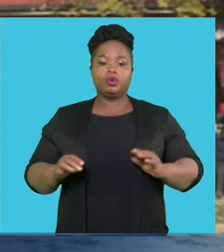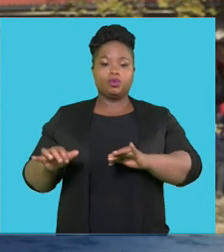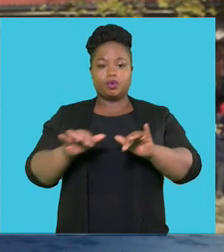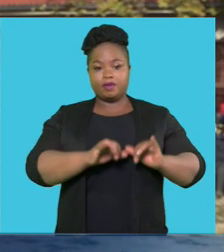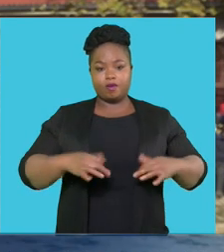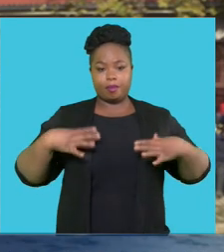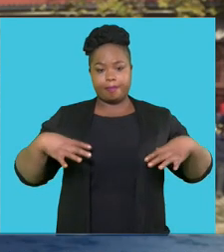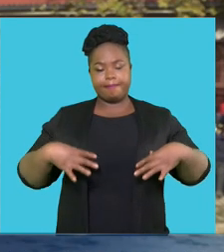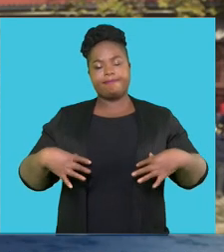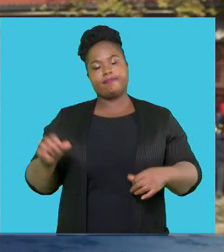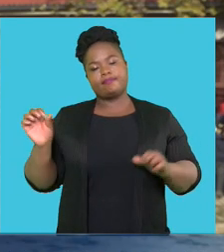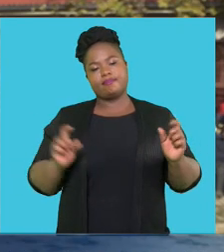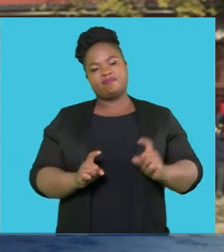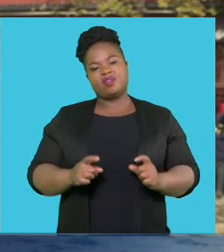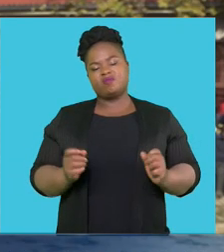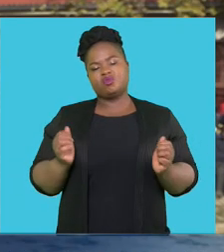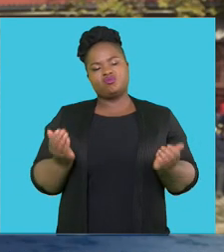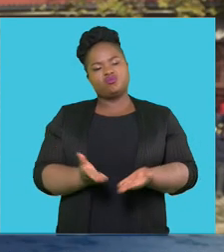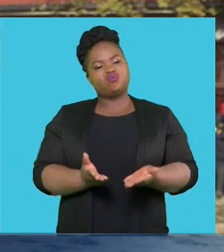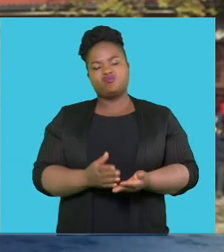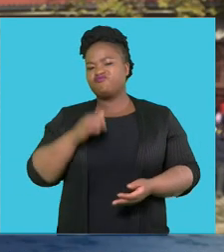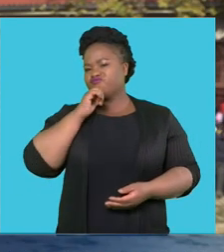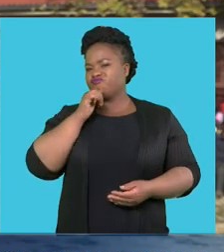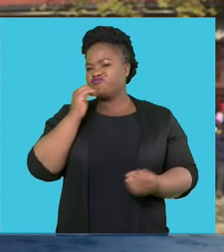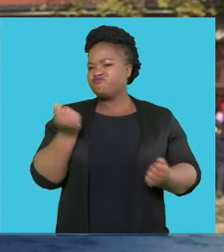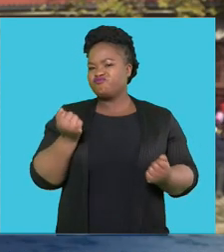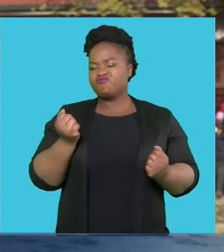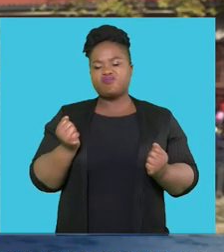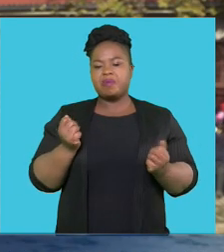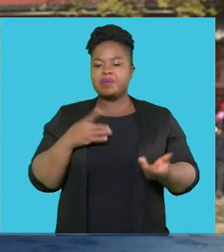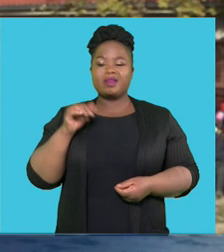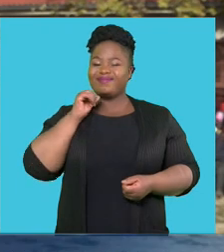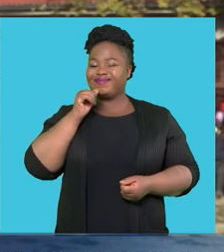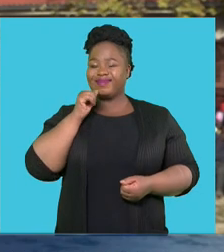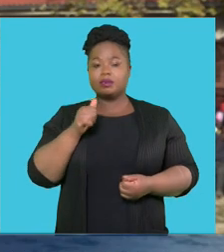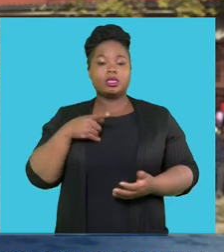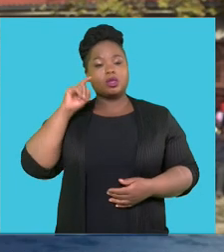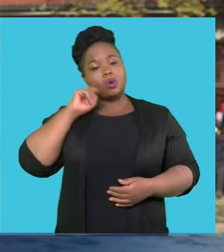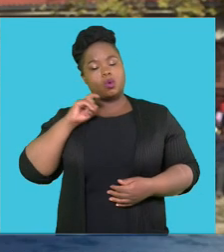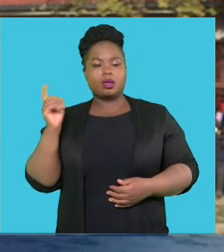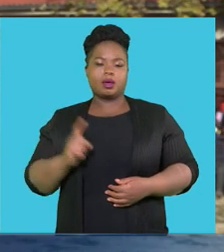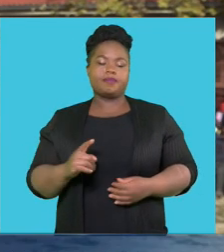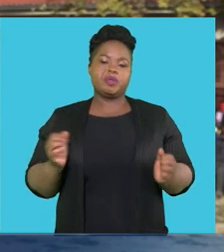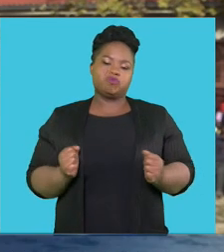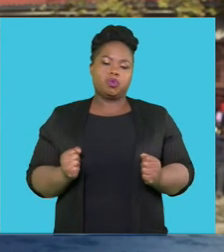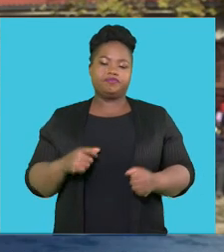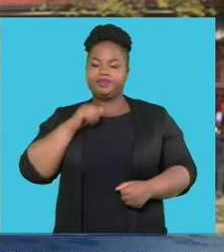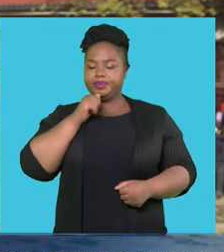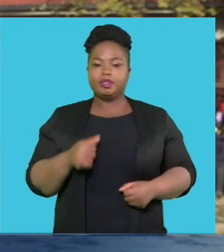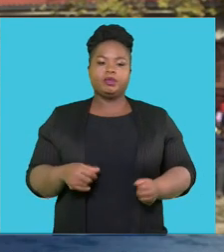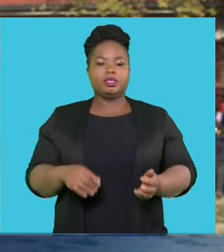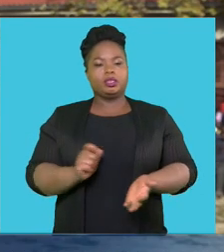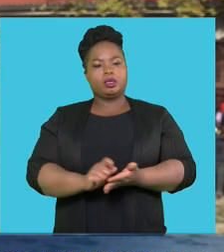they can still come to school even though it's cold. Maybe they have old uniforms, they can use uniforms to come to school. We also including